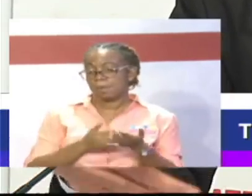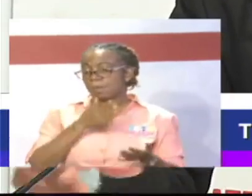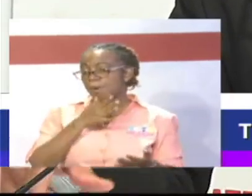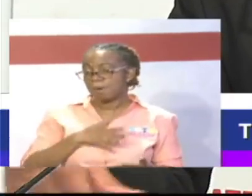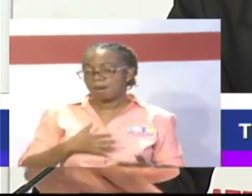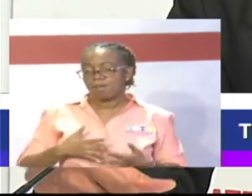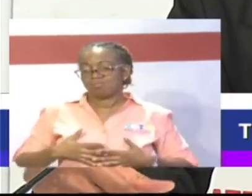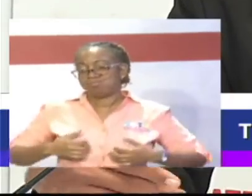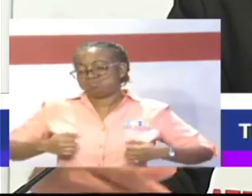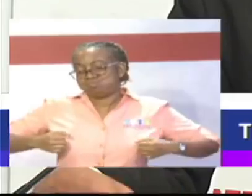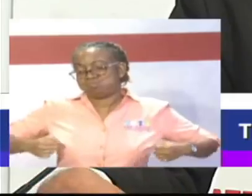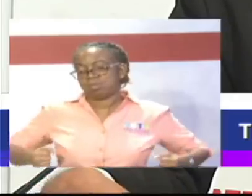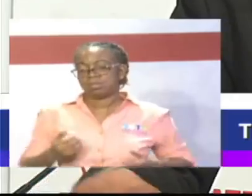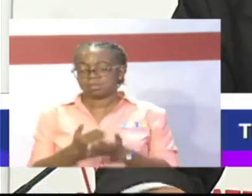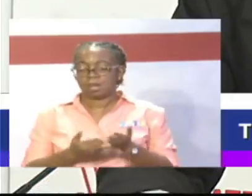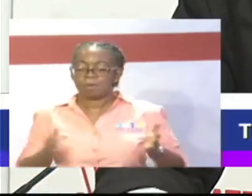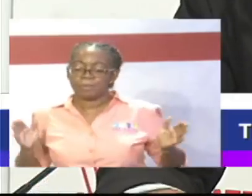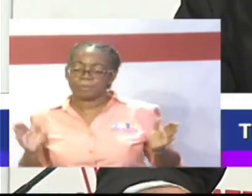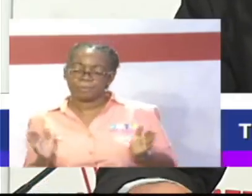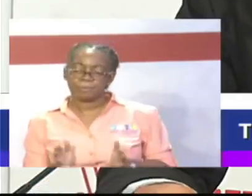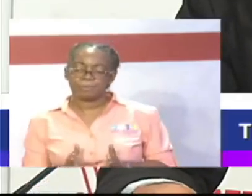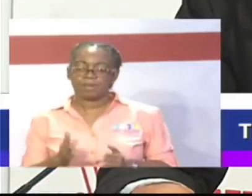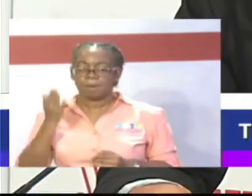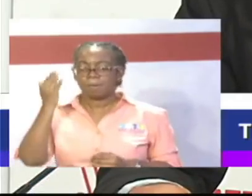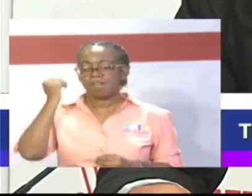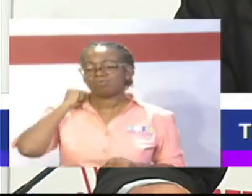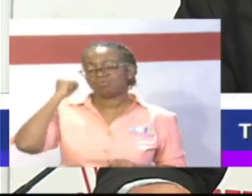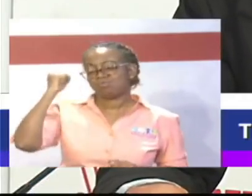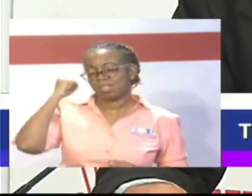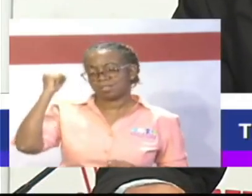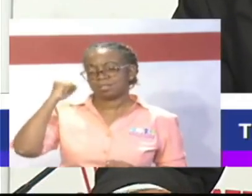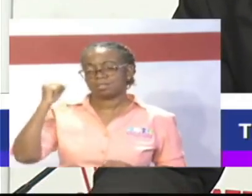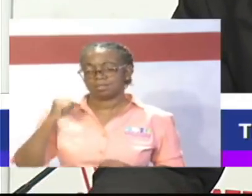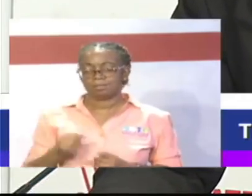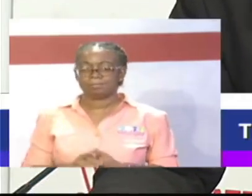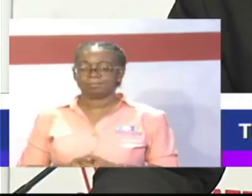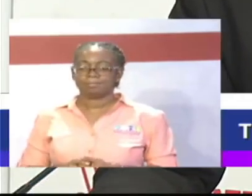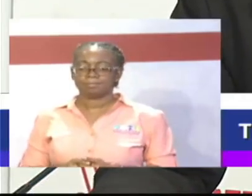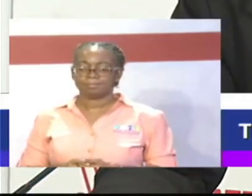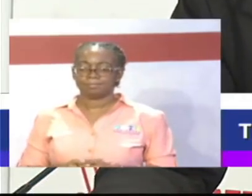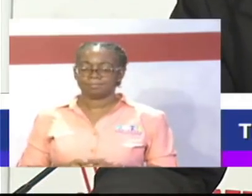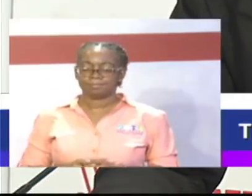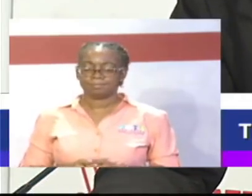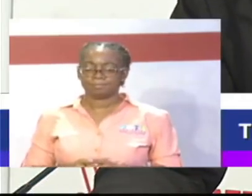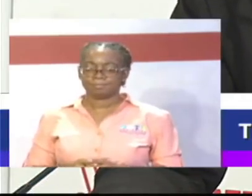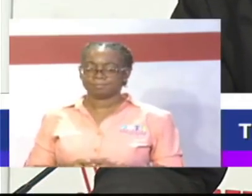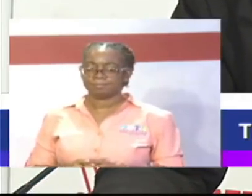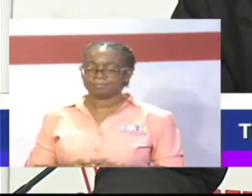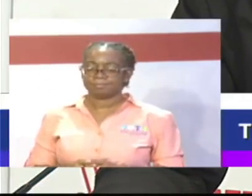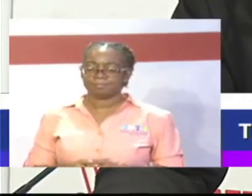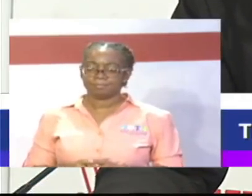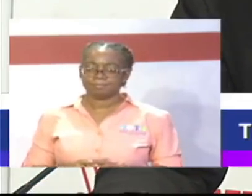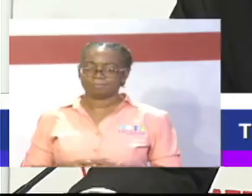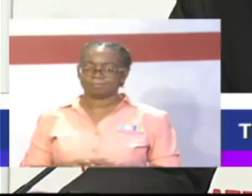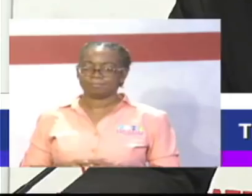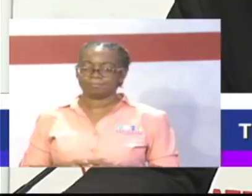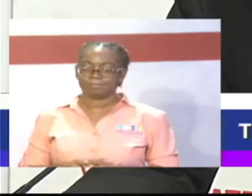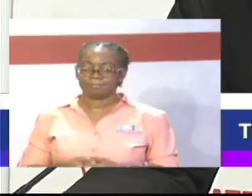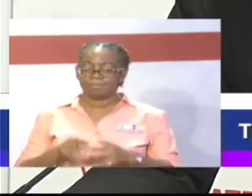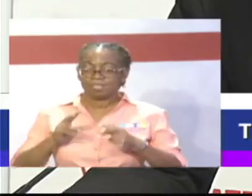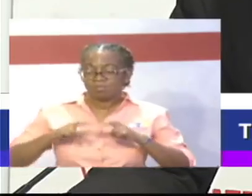loss. All of these things may cause it. And a recent paper was published which studied a period in the United States of